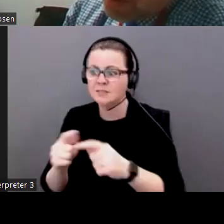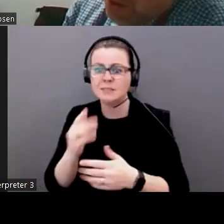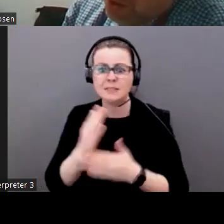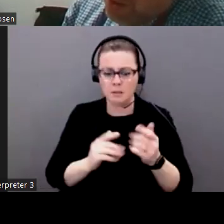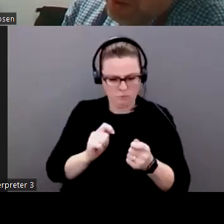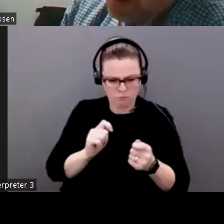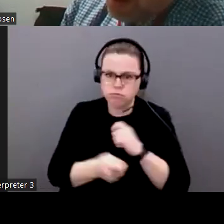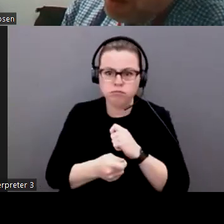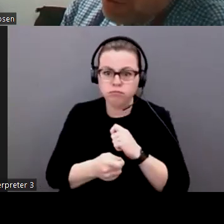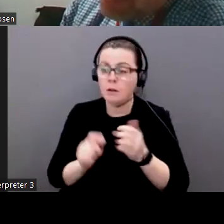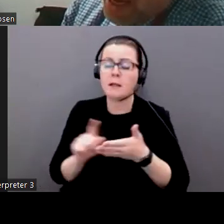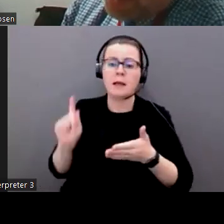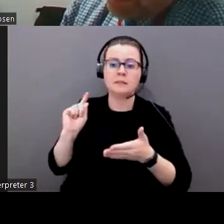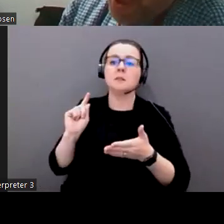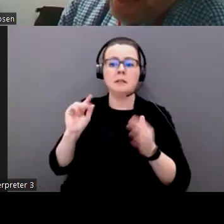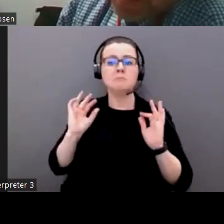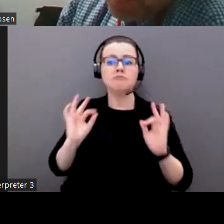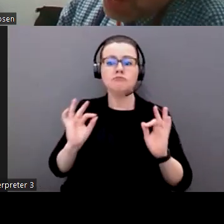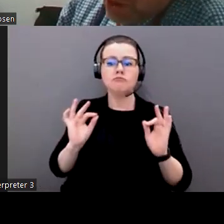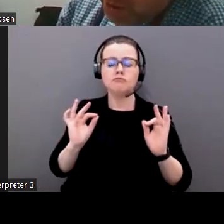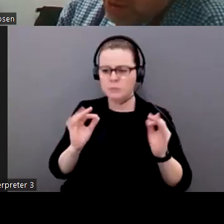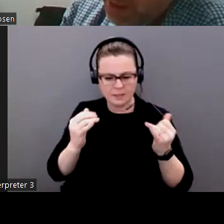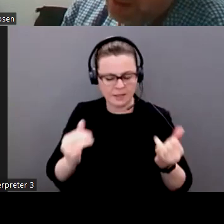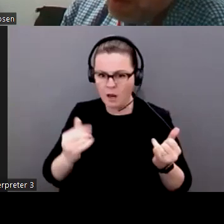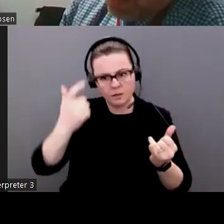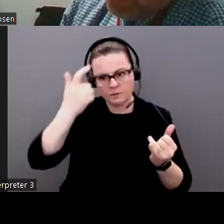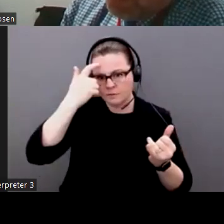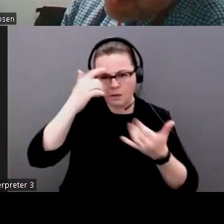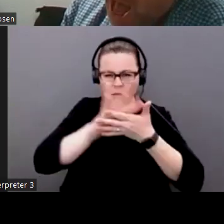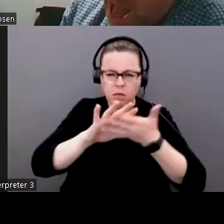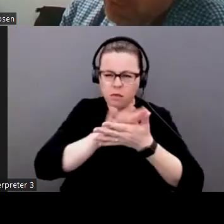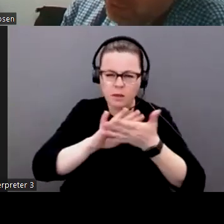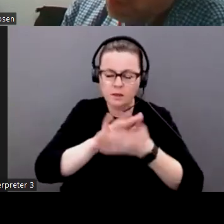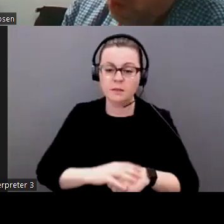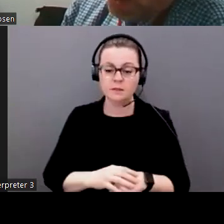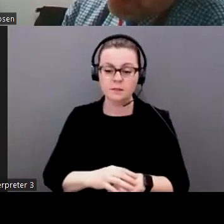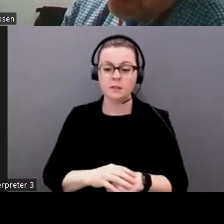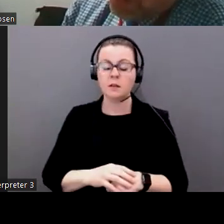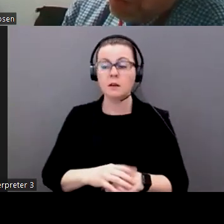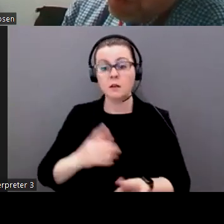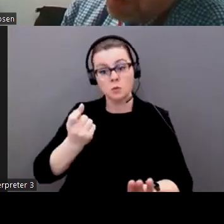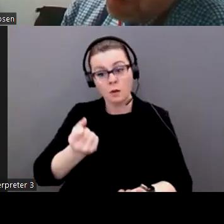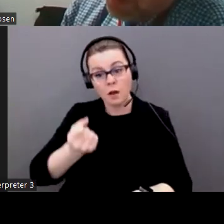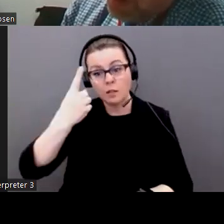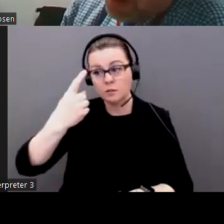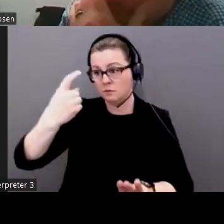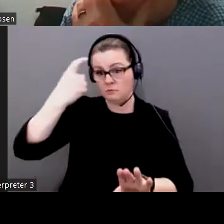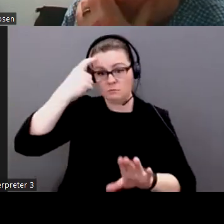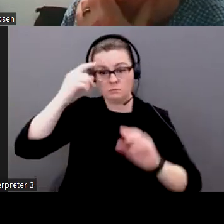And so understanding capacity, we certainly do not want to